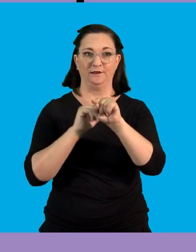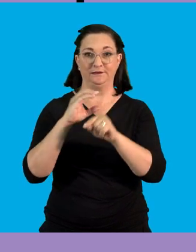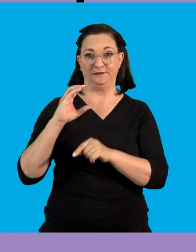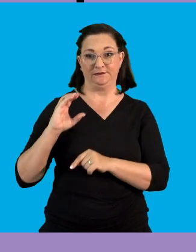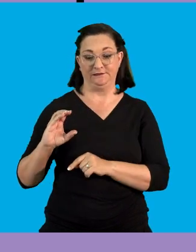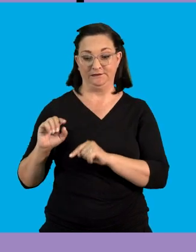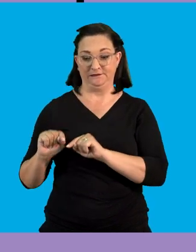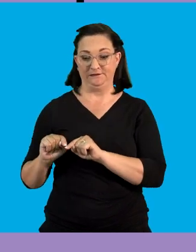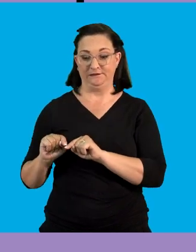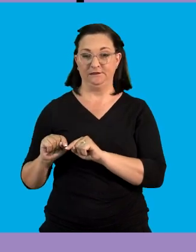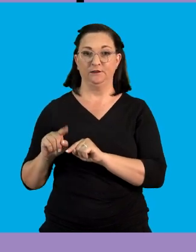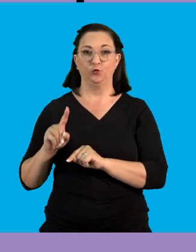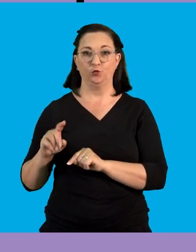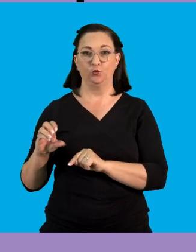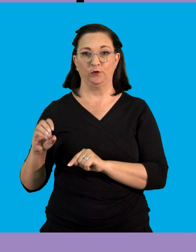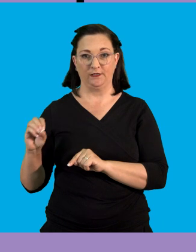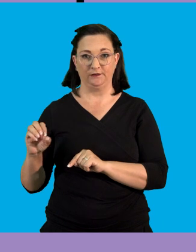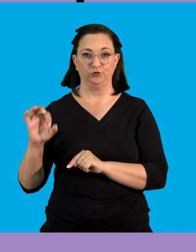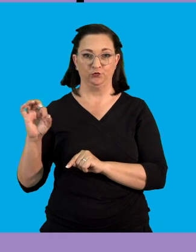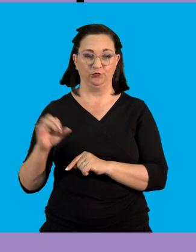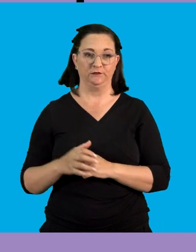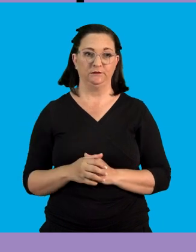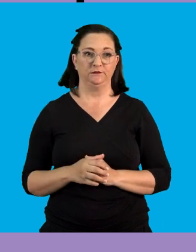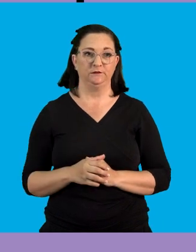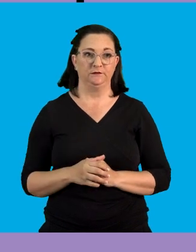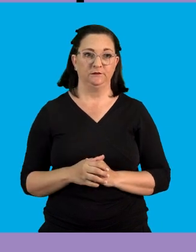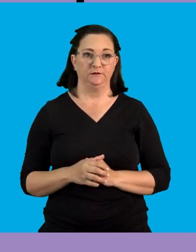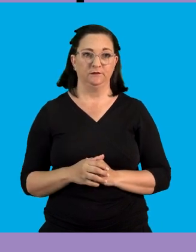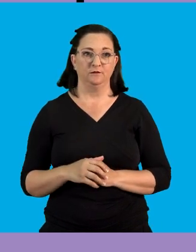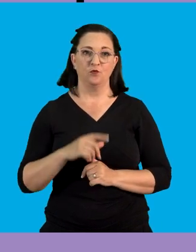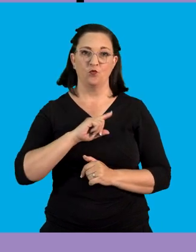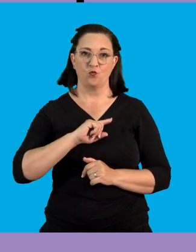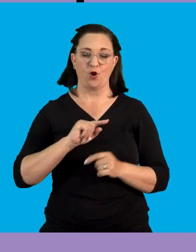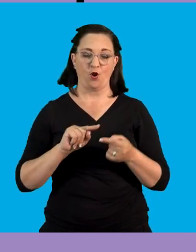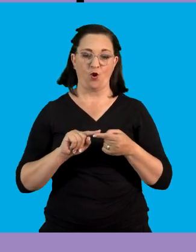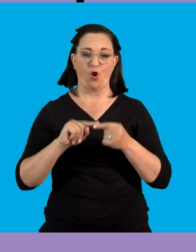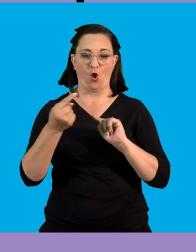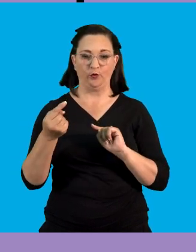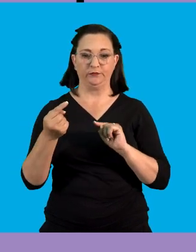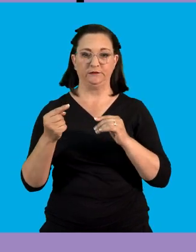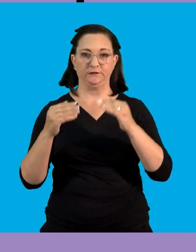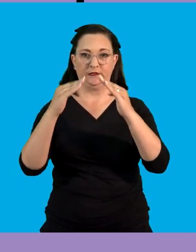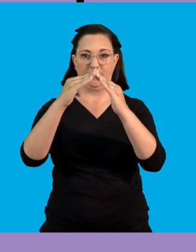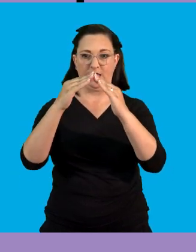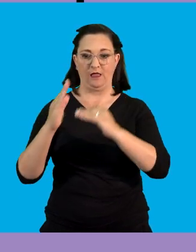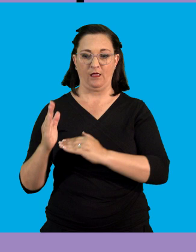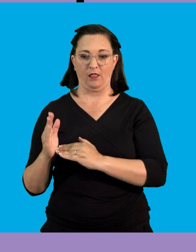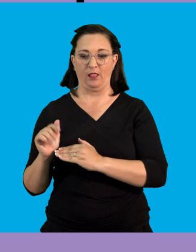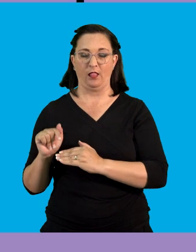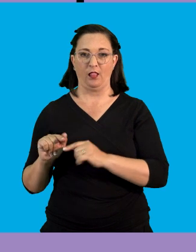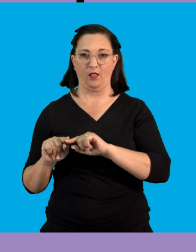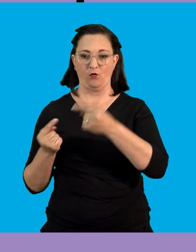angle C equals to 100 degrees. Again, it is because opposite angles of